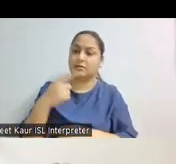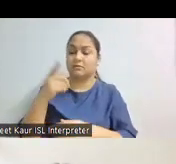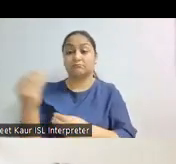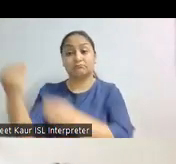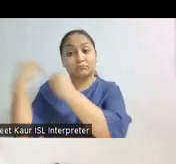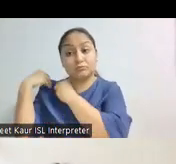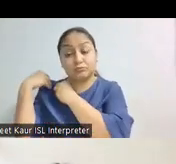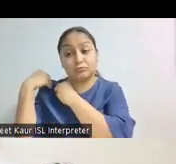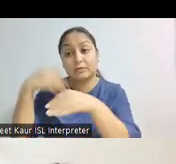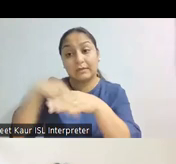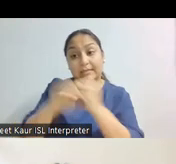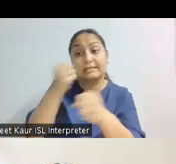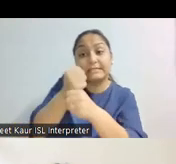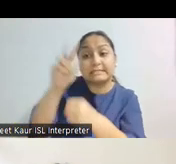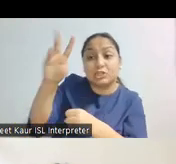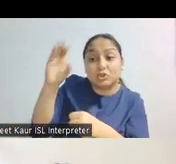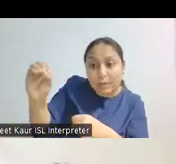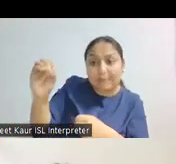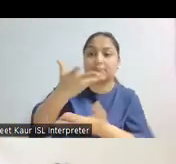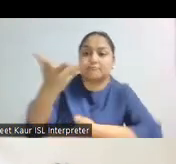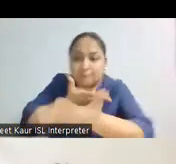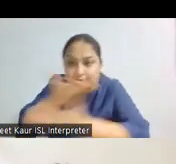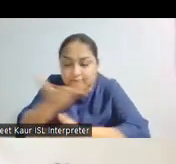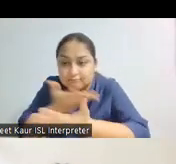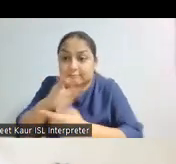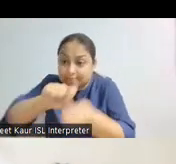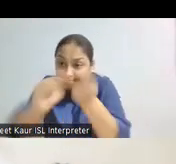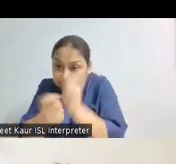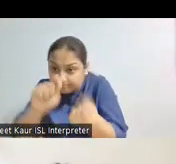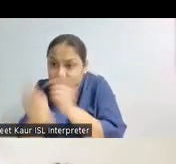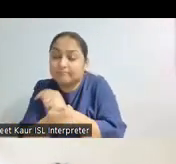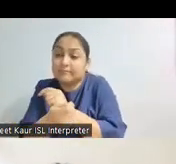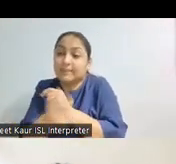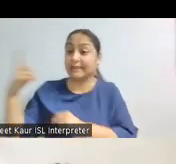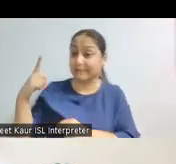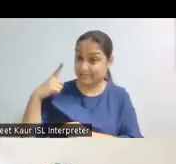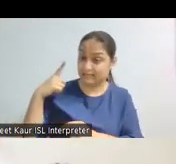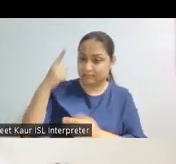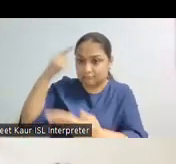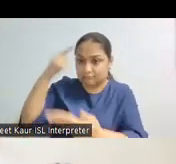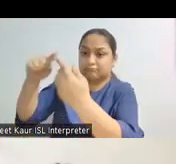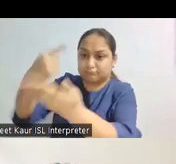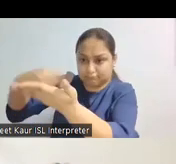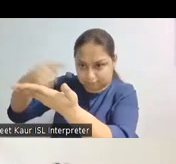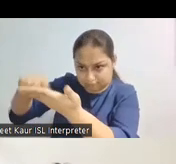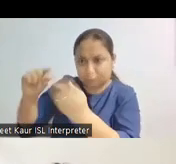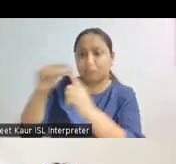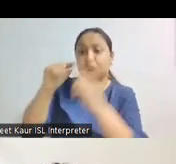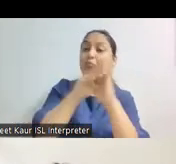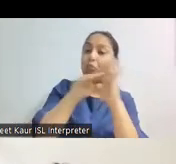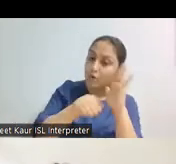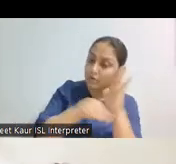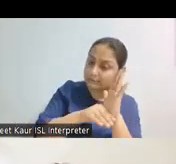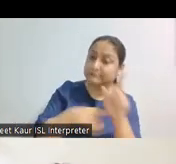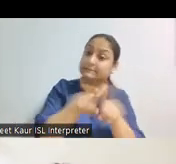in G20 discussions and are translated into the leaders' declarations and policies as